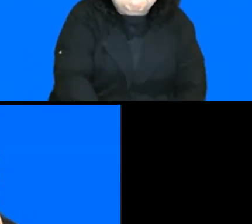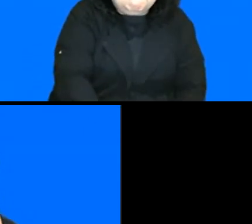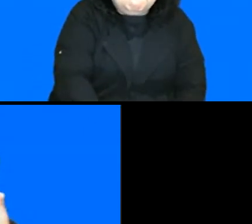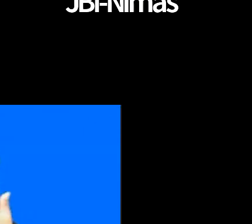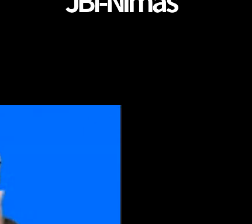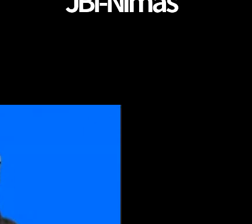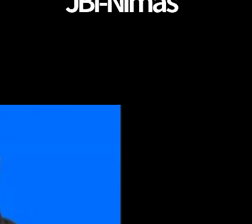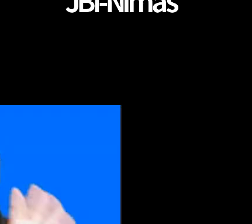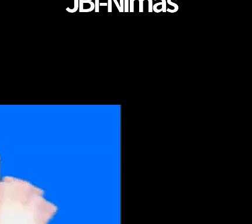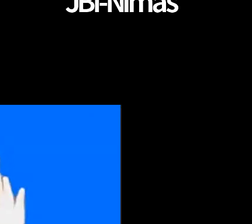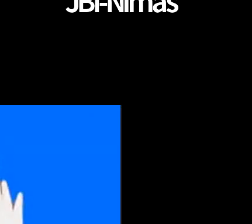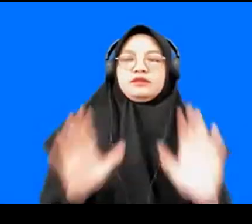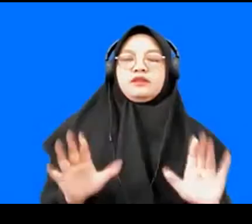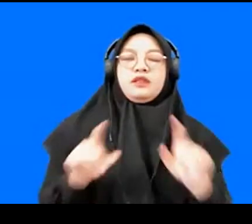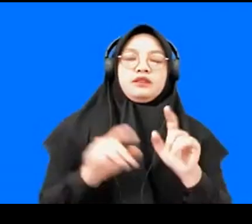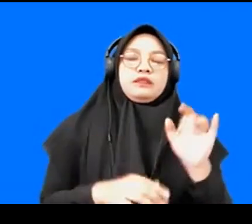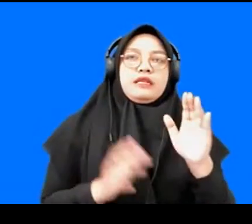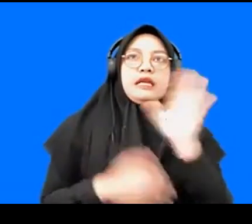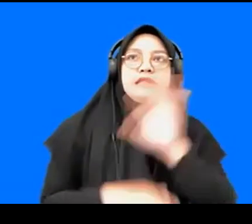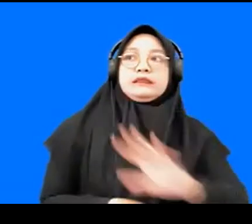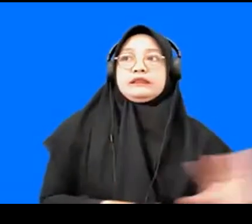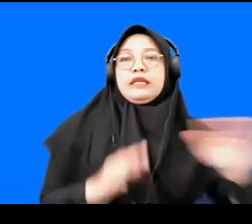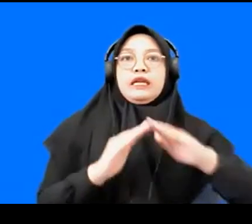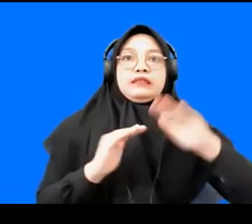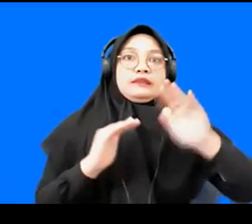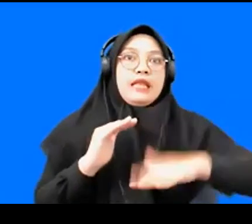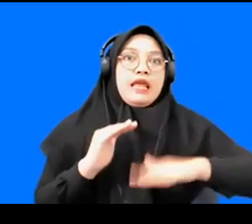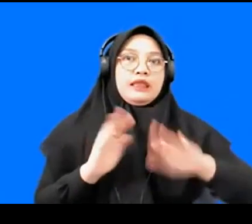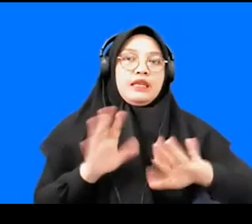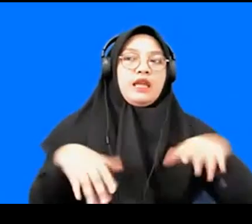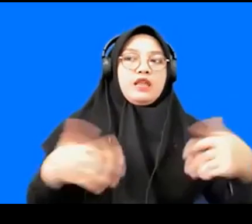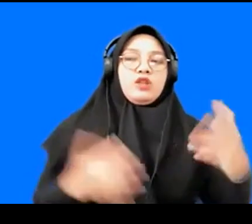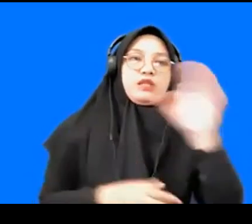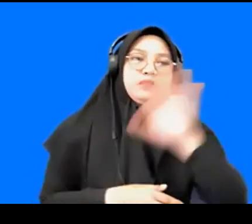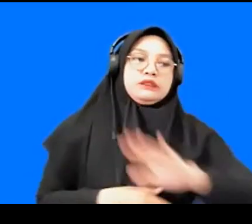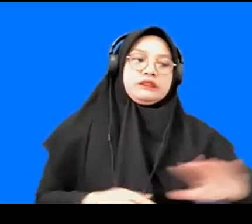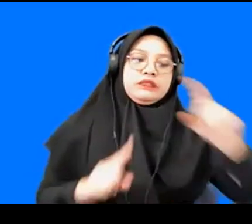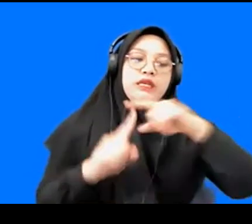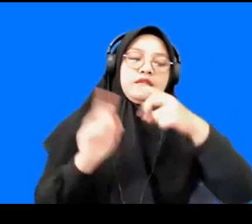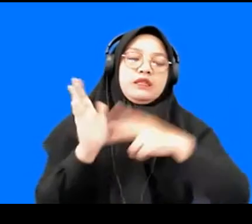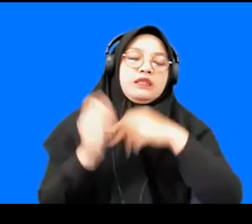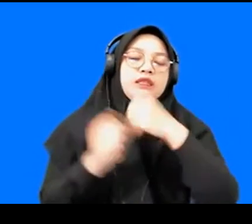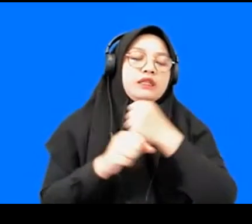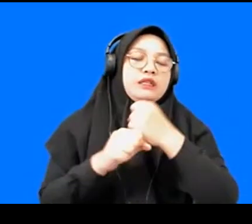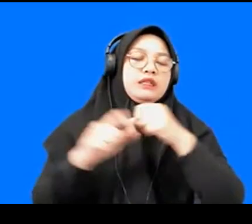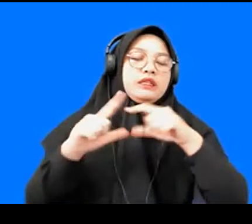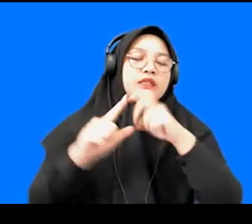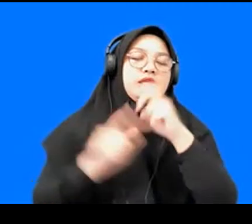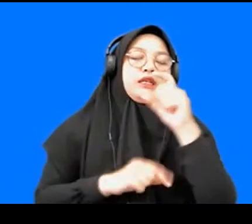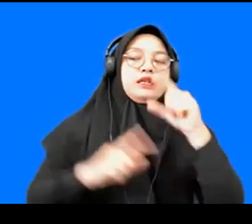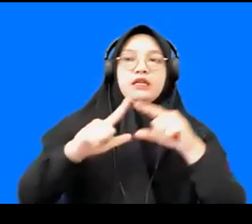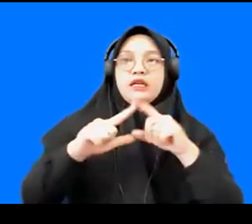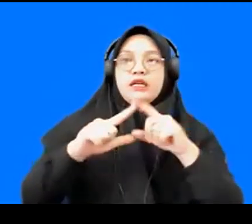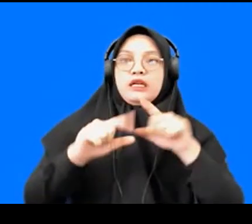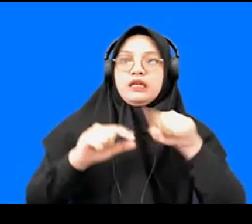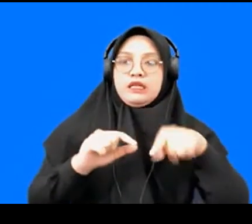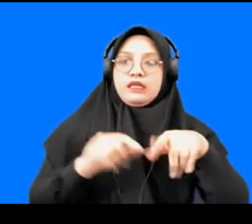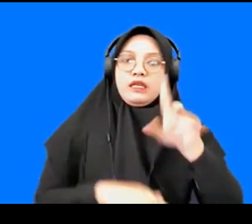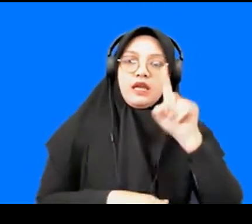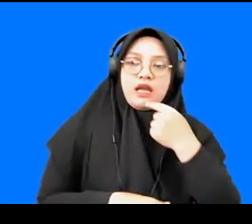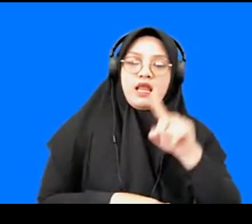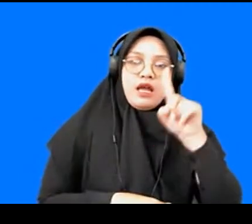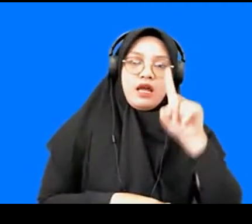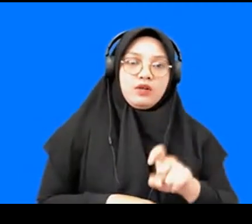corruption is again a ploy, and that needs to be countered rather than bought into. So that is